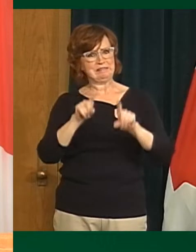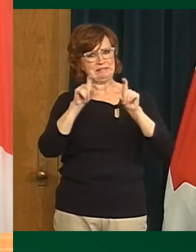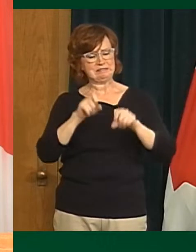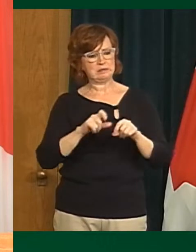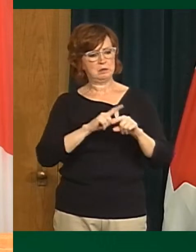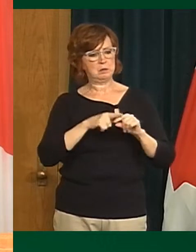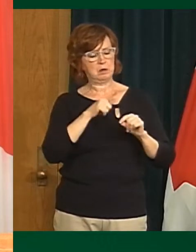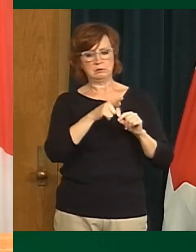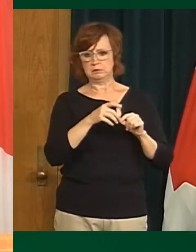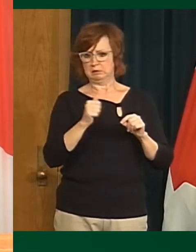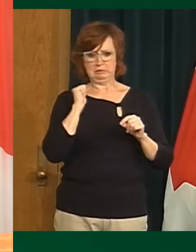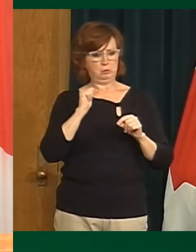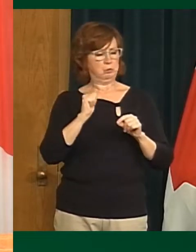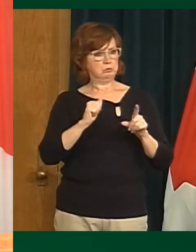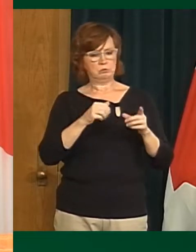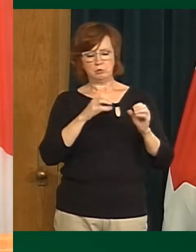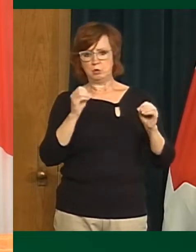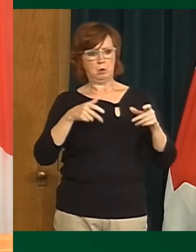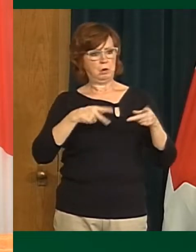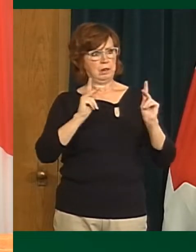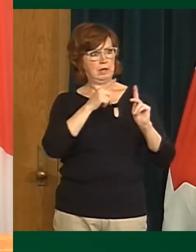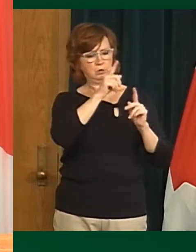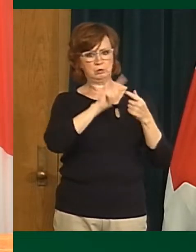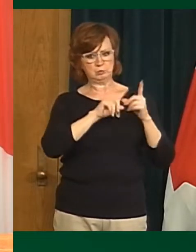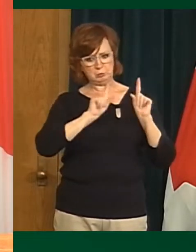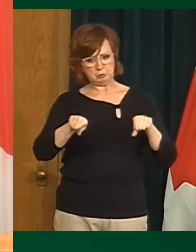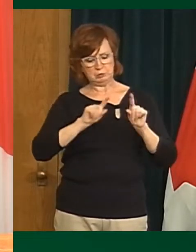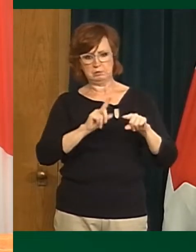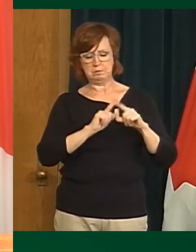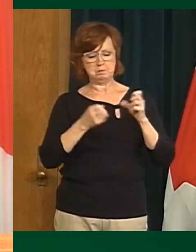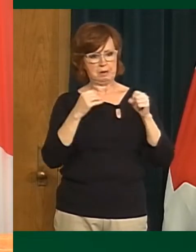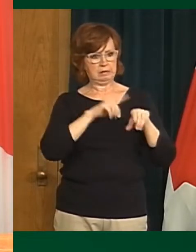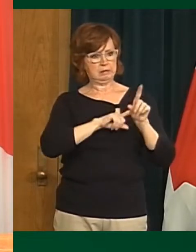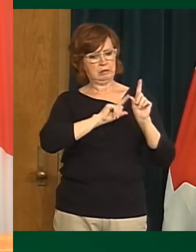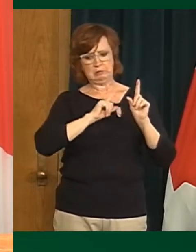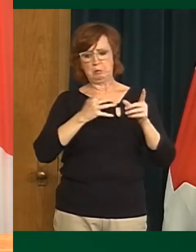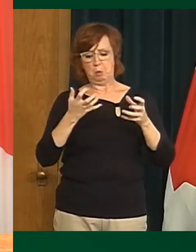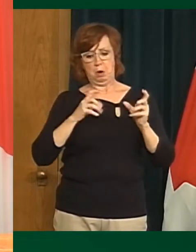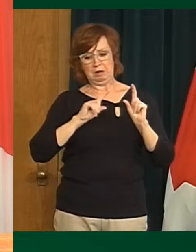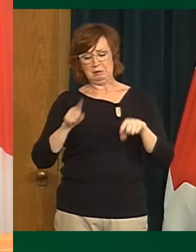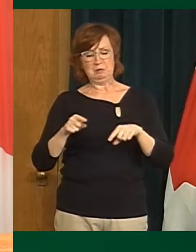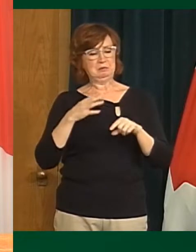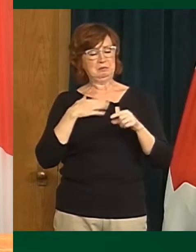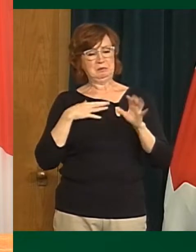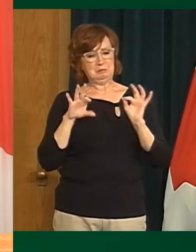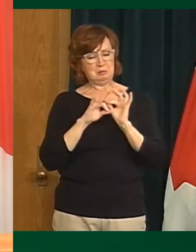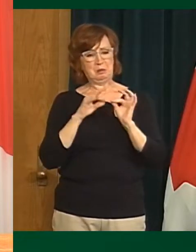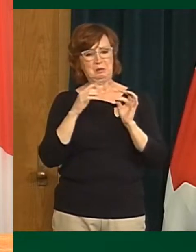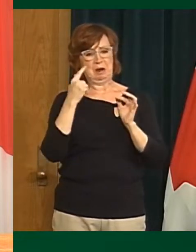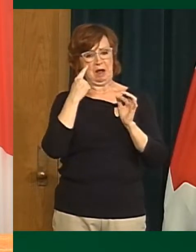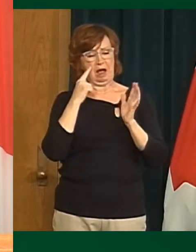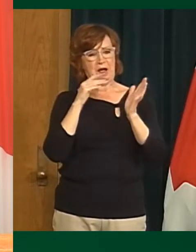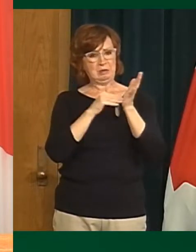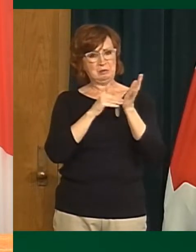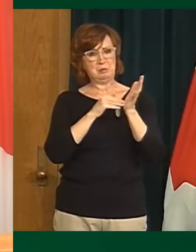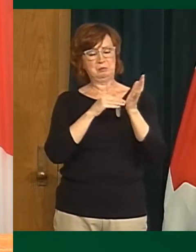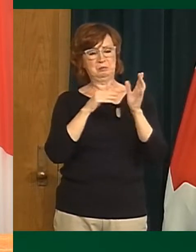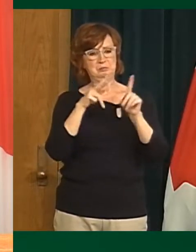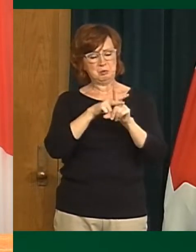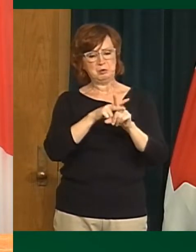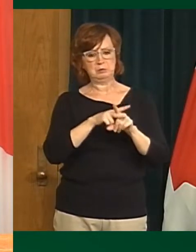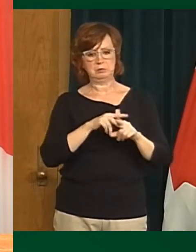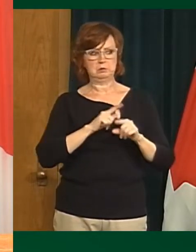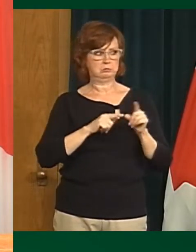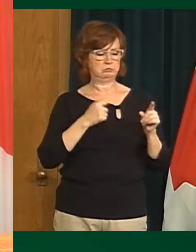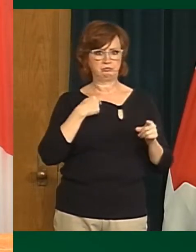So I would, I'm not aware of these instances, so I will inquire in further